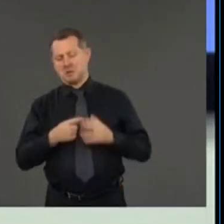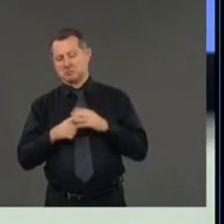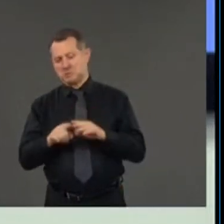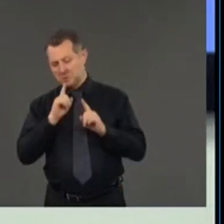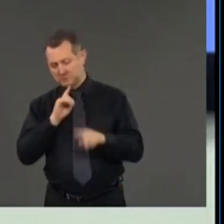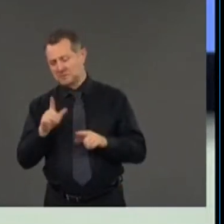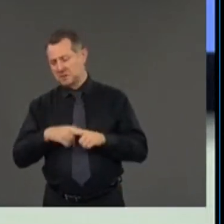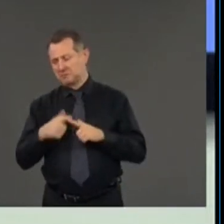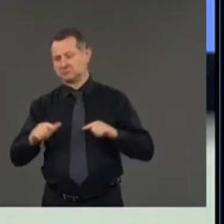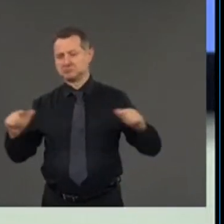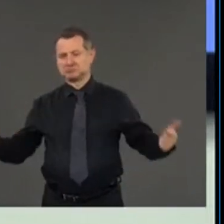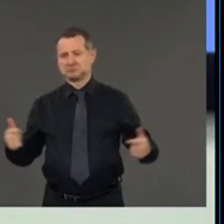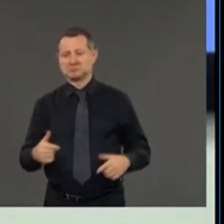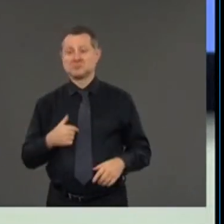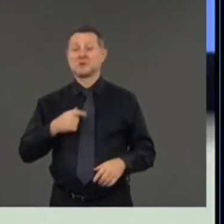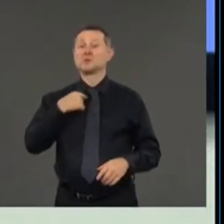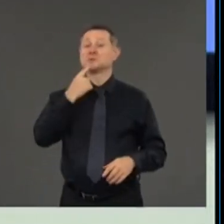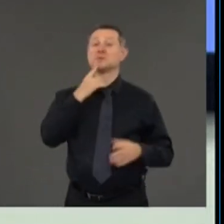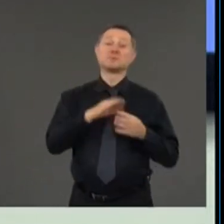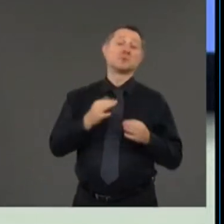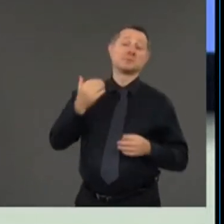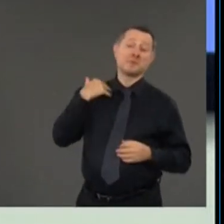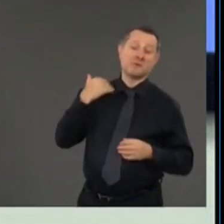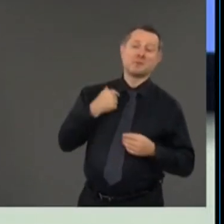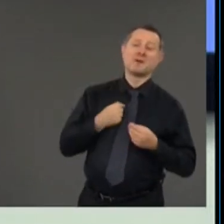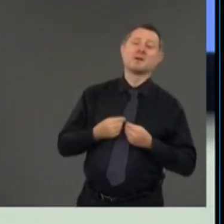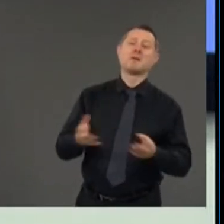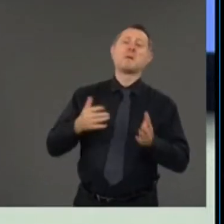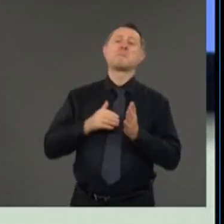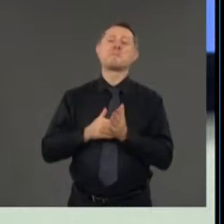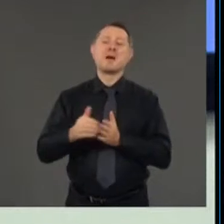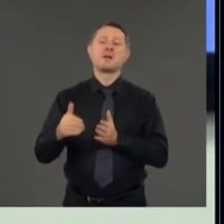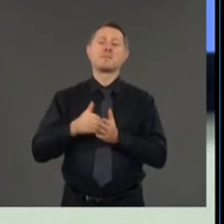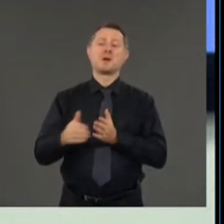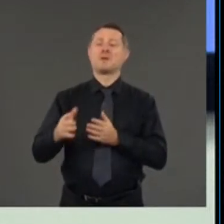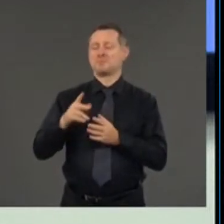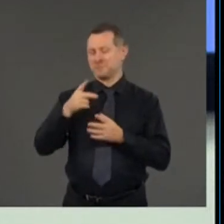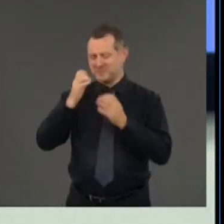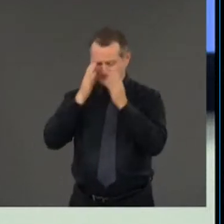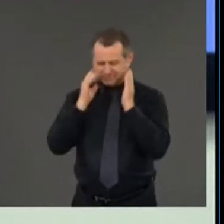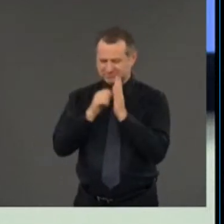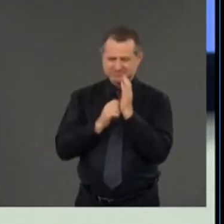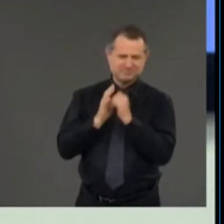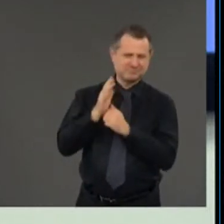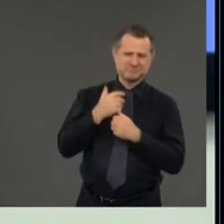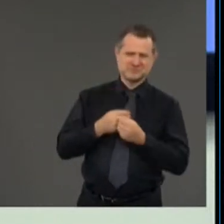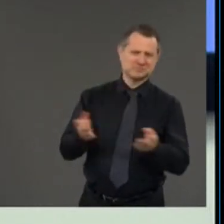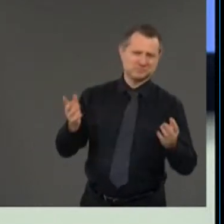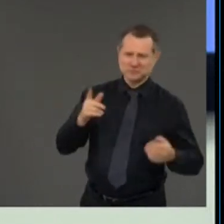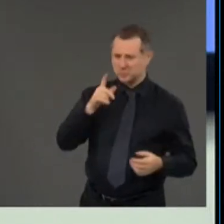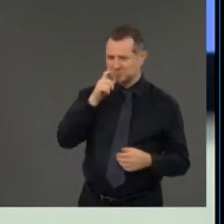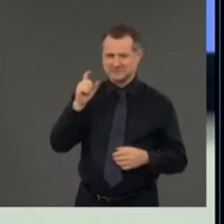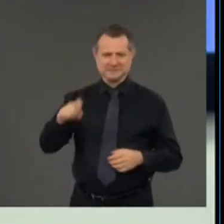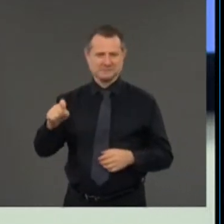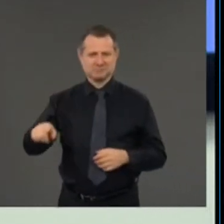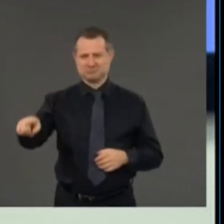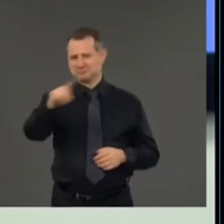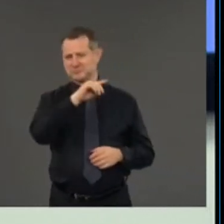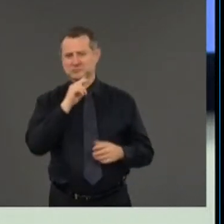I mentioned before, we give millions and millions of pieces of PPE to those in nursing homes. We